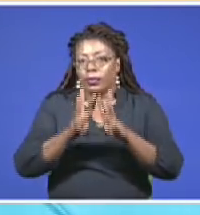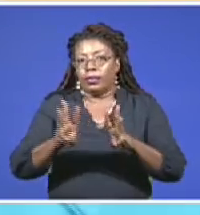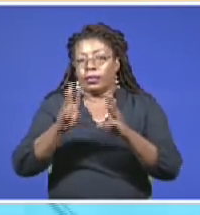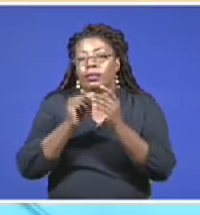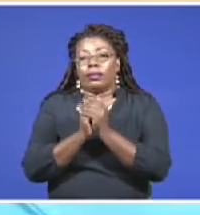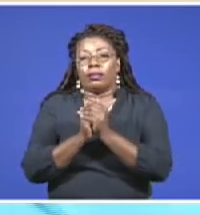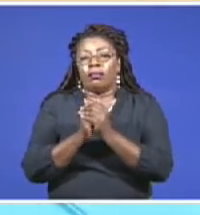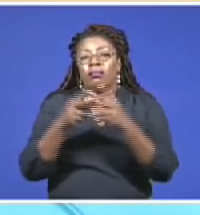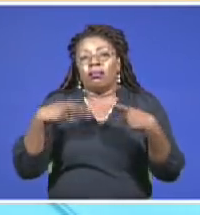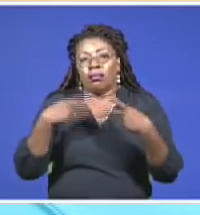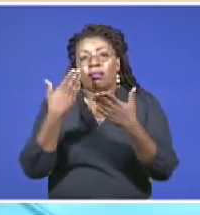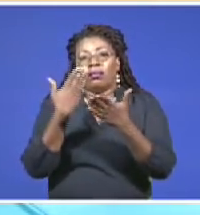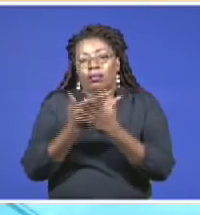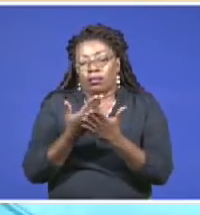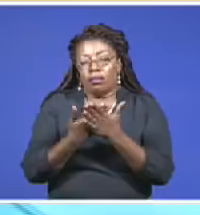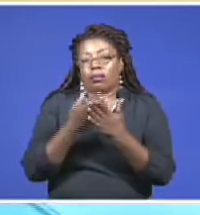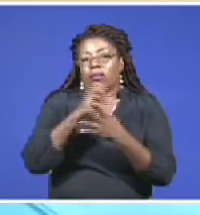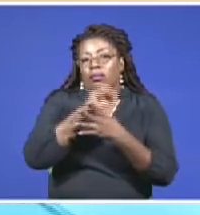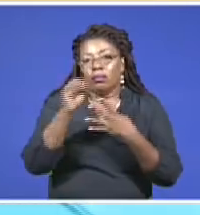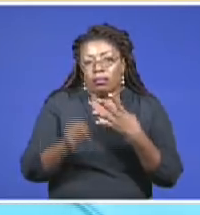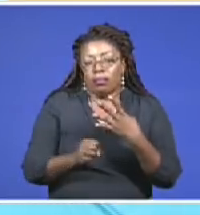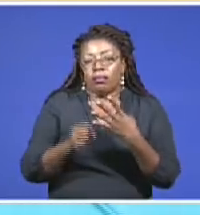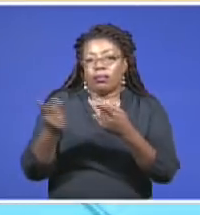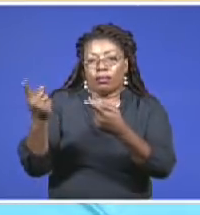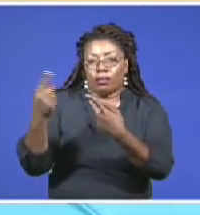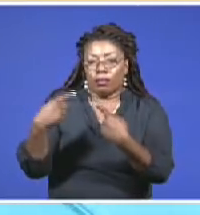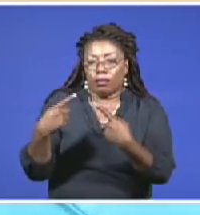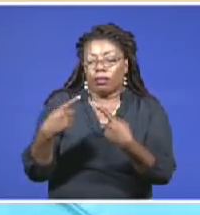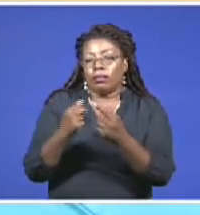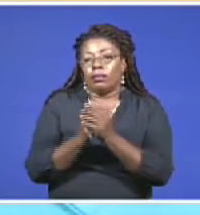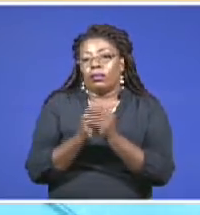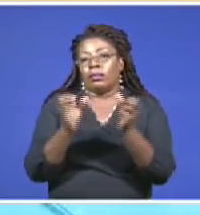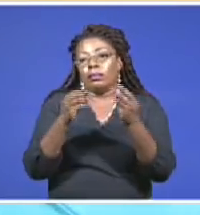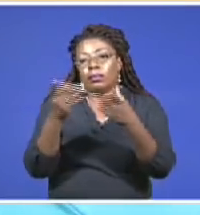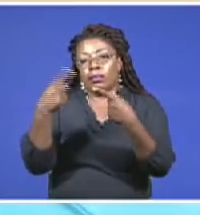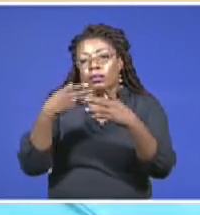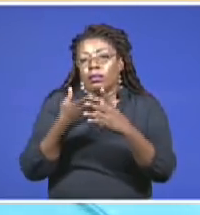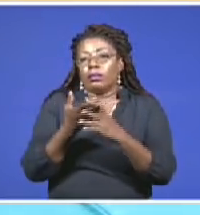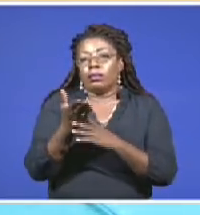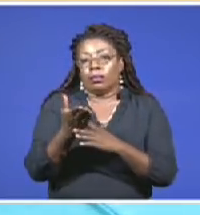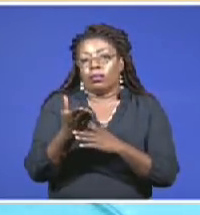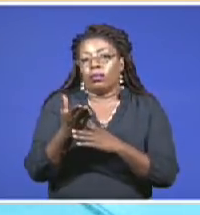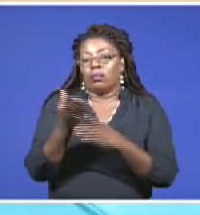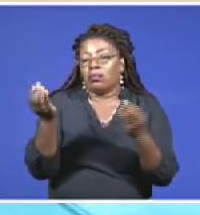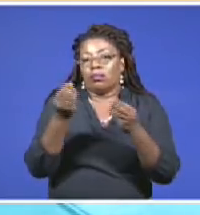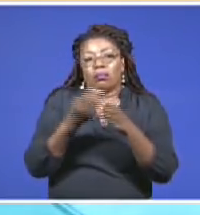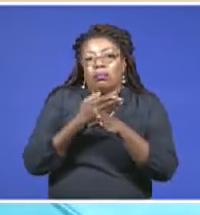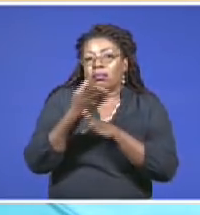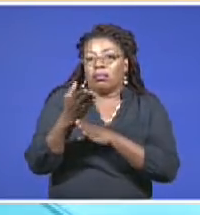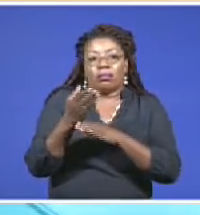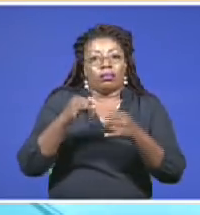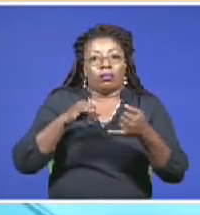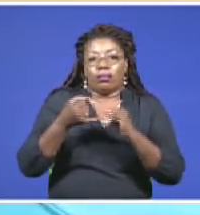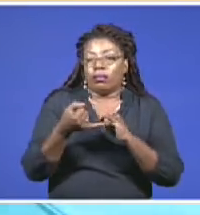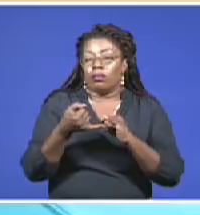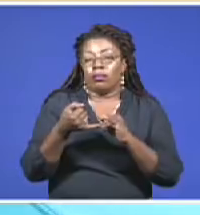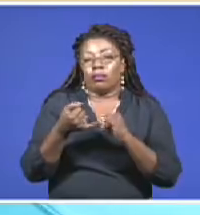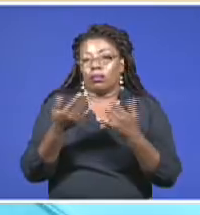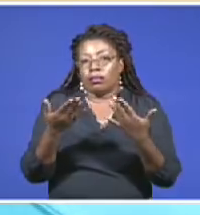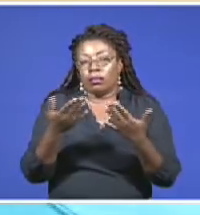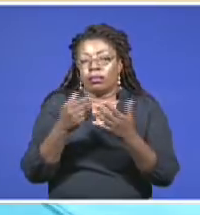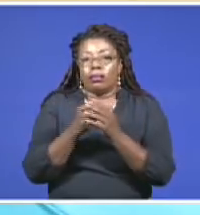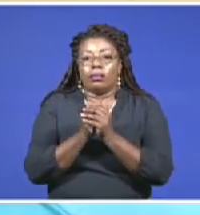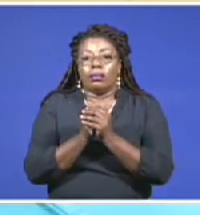know they've had a very good season. Most of the teams came through without any major injuries or anything that would be a